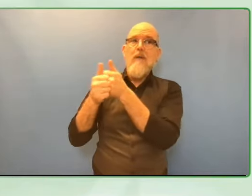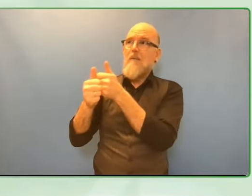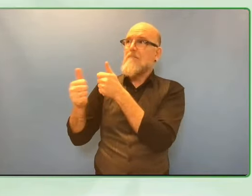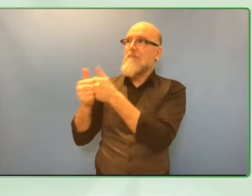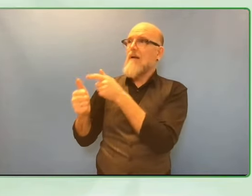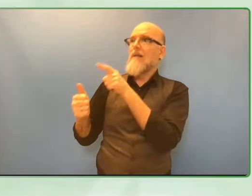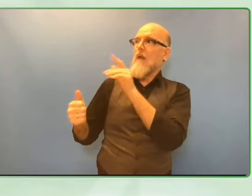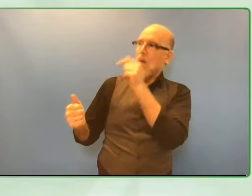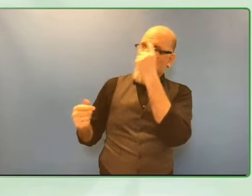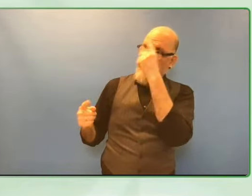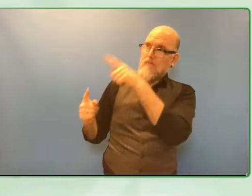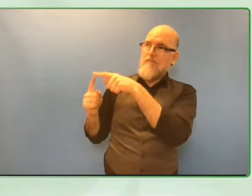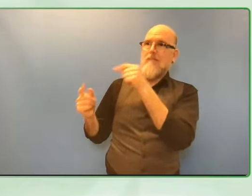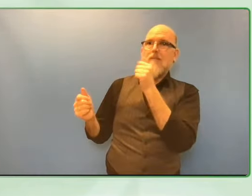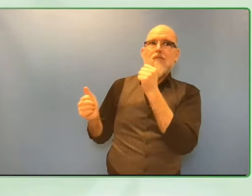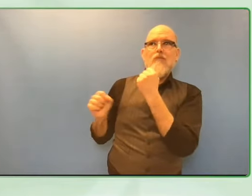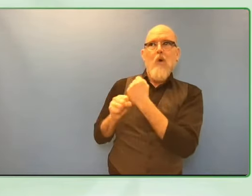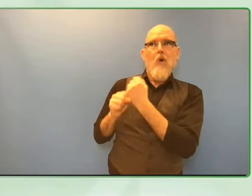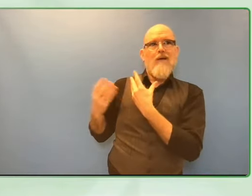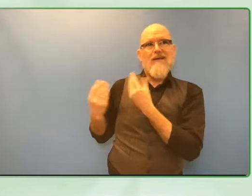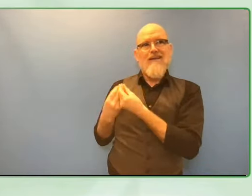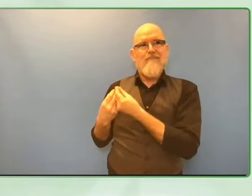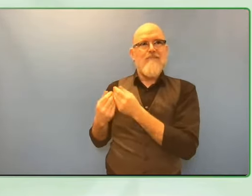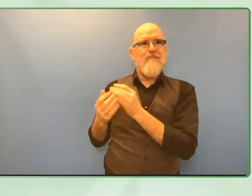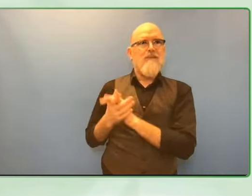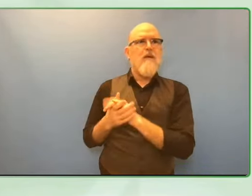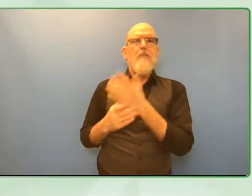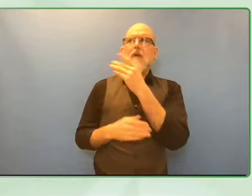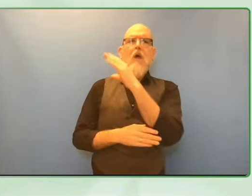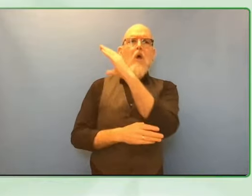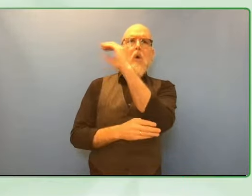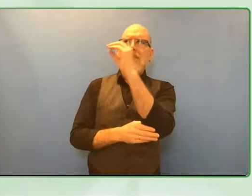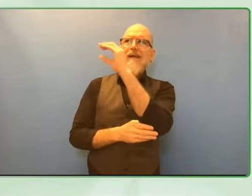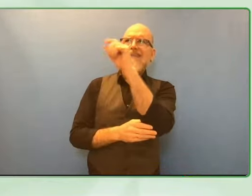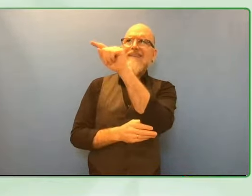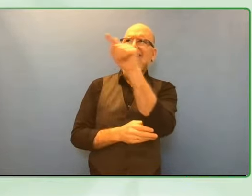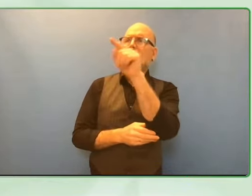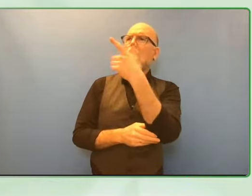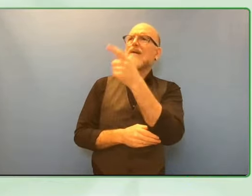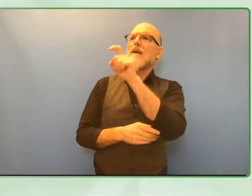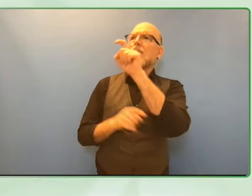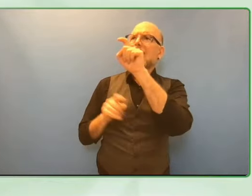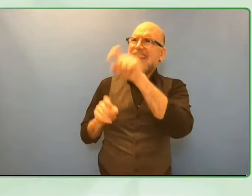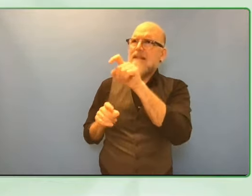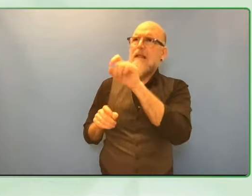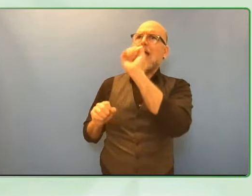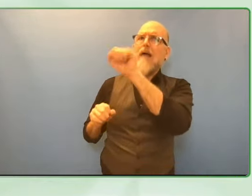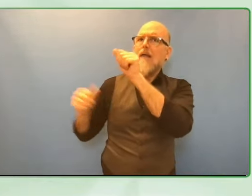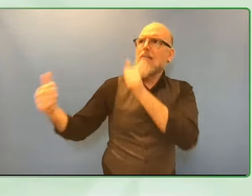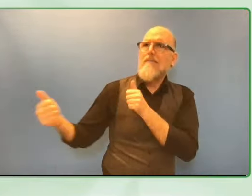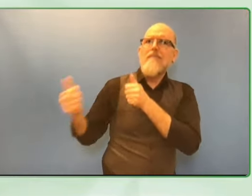criterion, or indeed, what are the criteria for becoming a partner, and what does